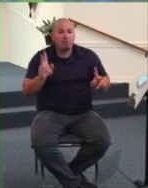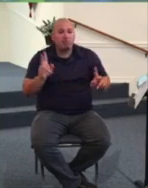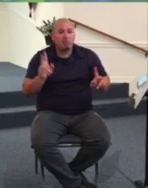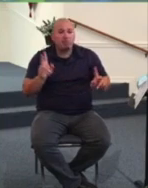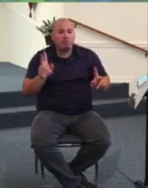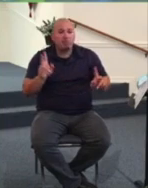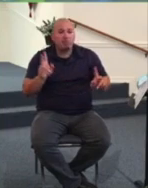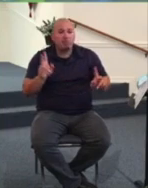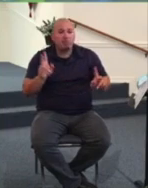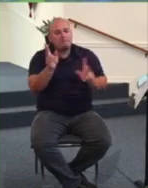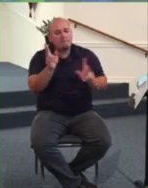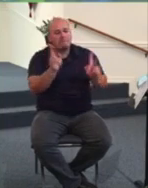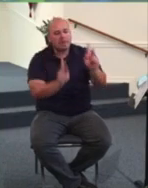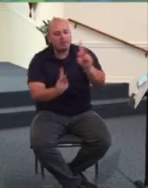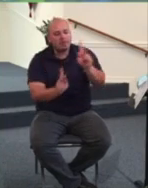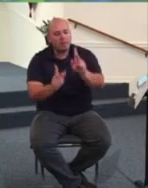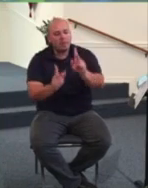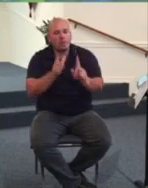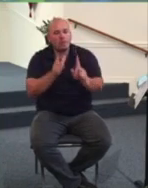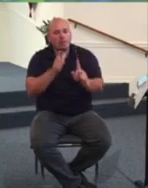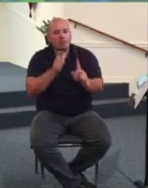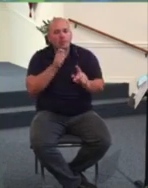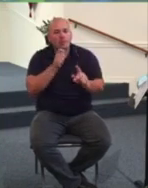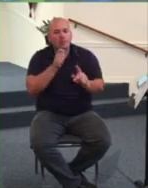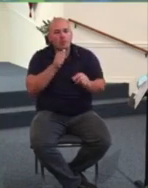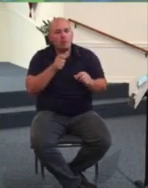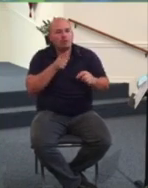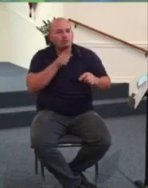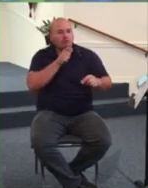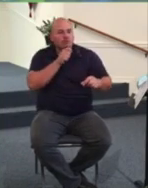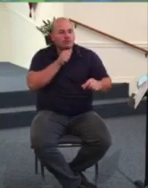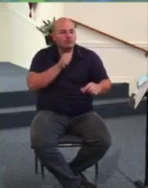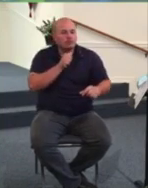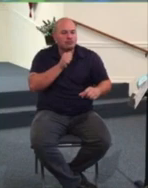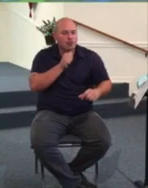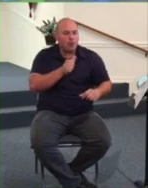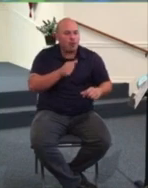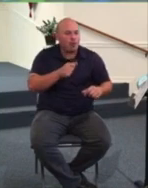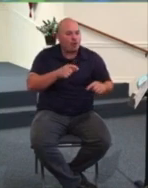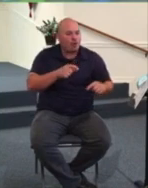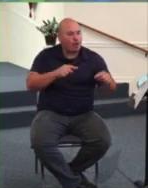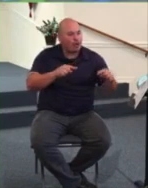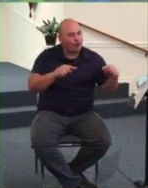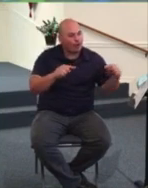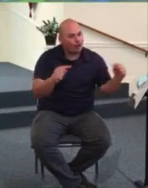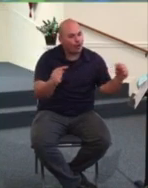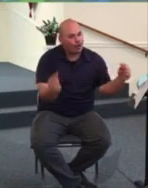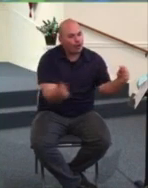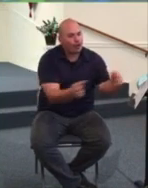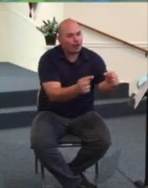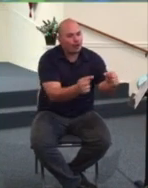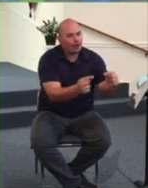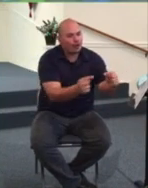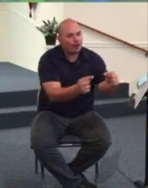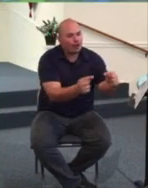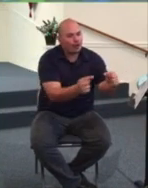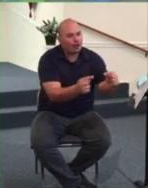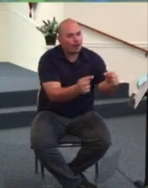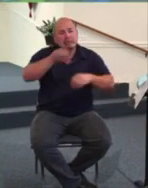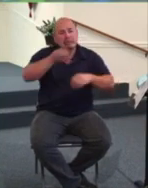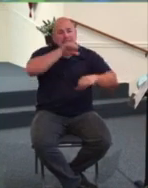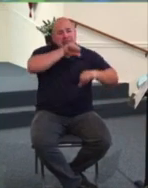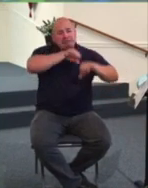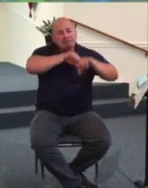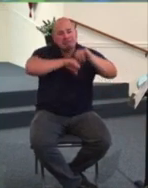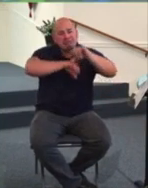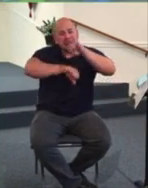others. We become children of God. And the storms of life, however hard they blow, cannot